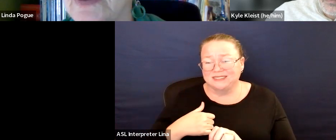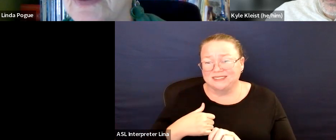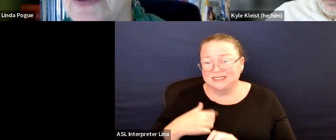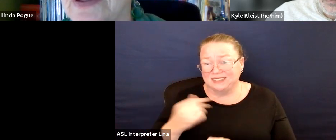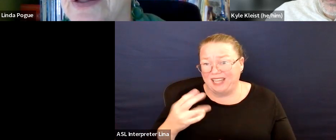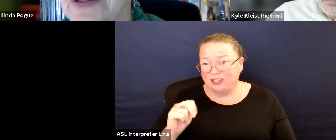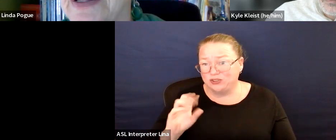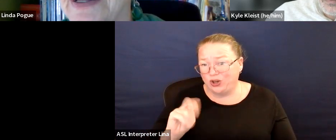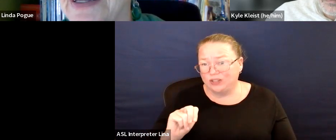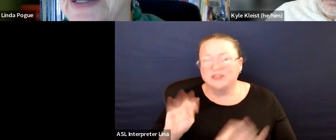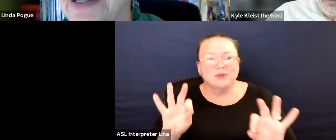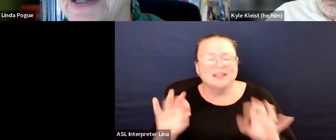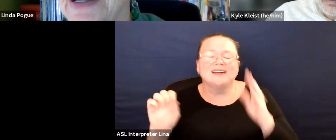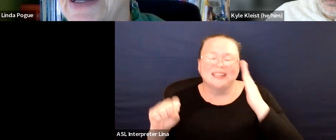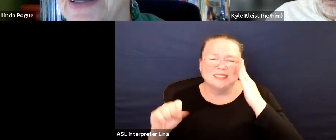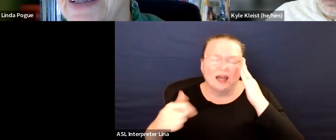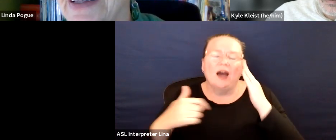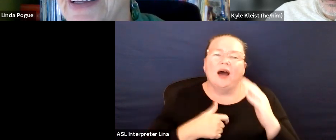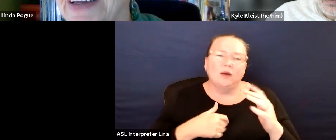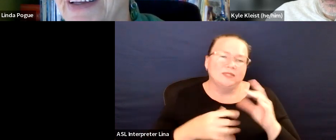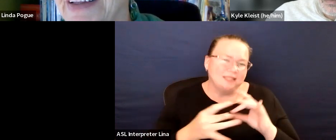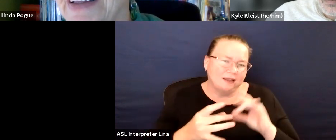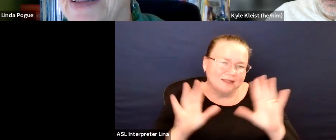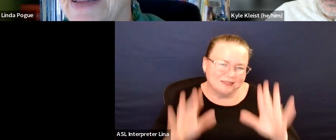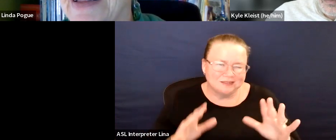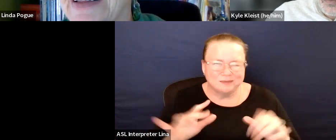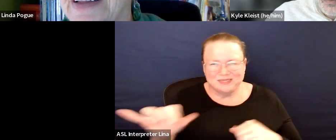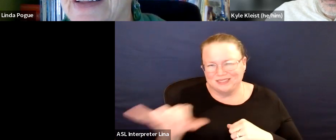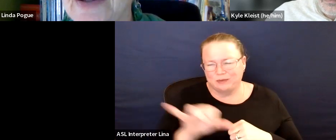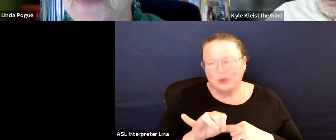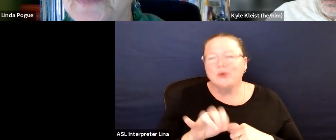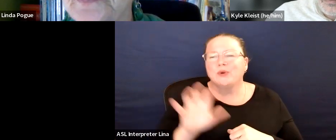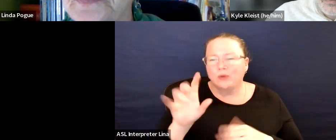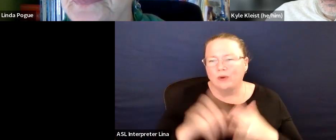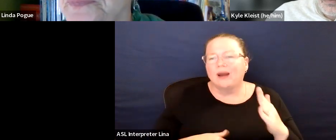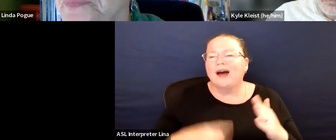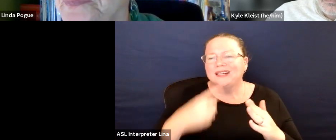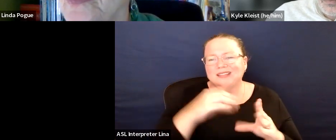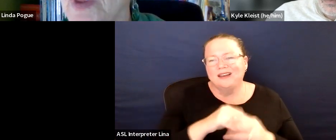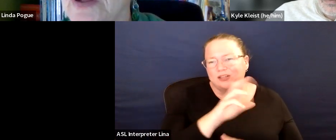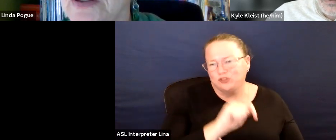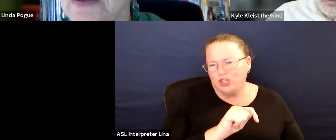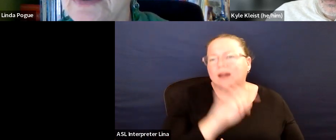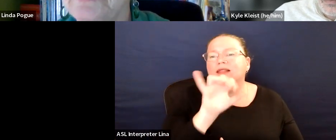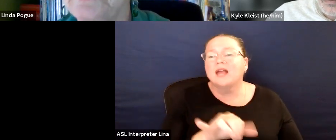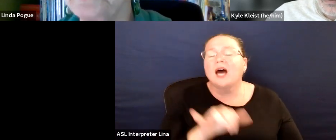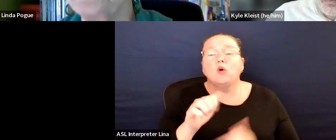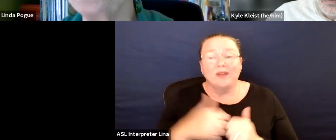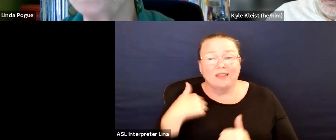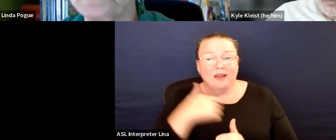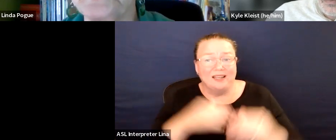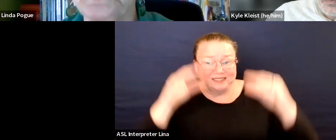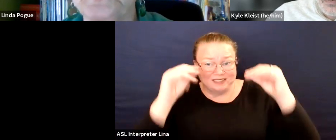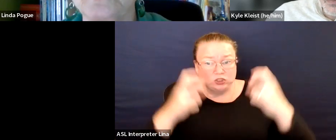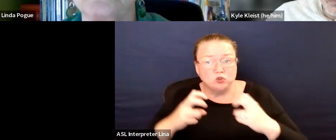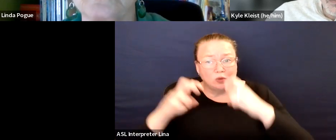Caitlin's on. Okay, great. I was just gonna say kind of similar along the lines to what I said in the chat is, you know, with us teaching transition